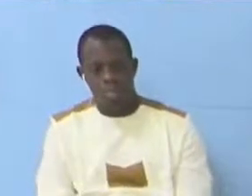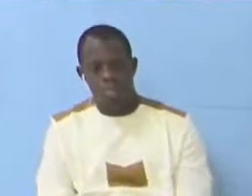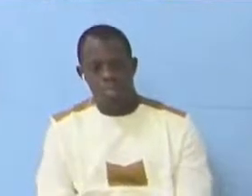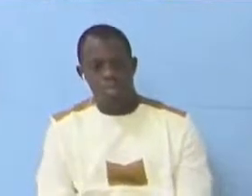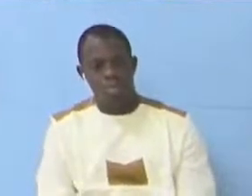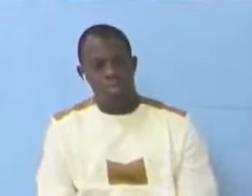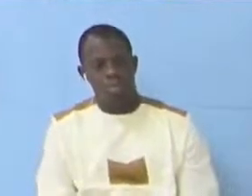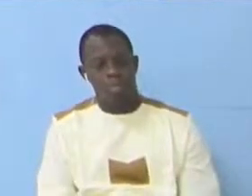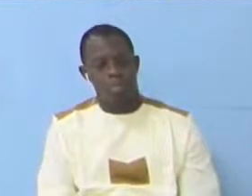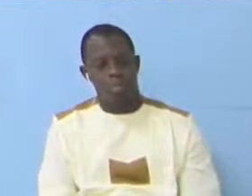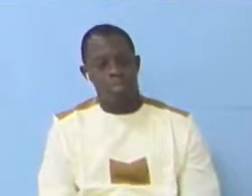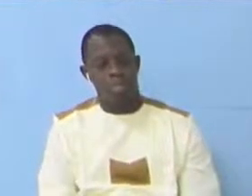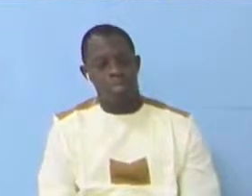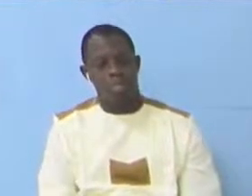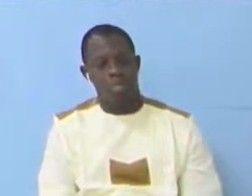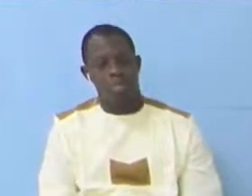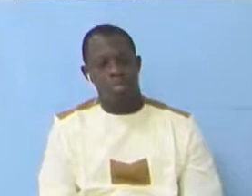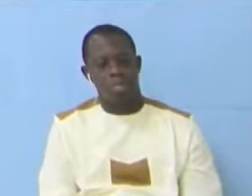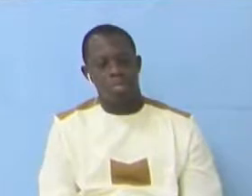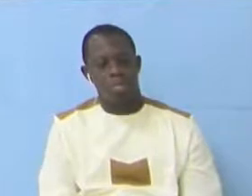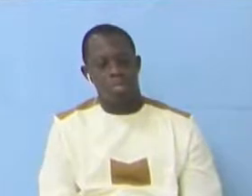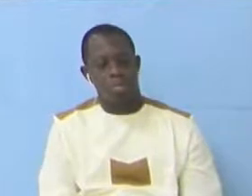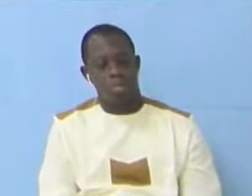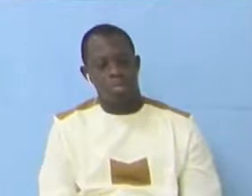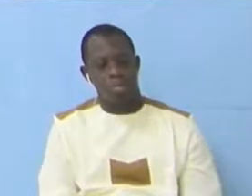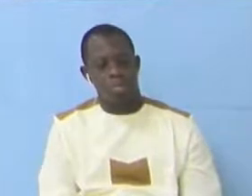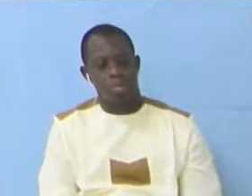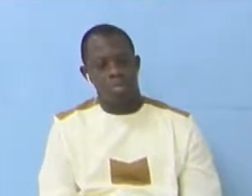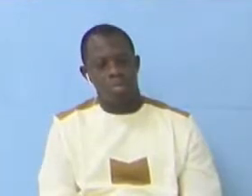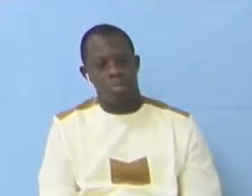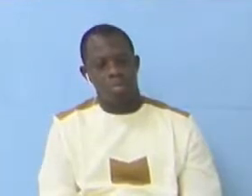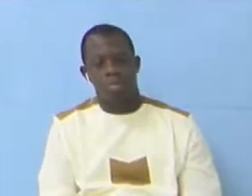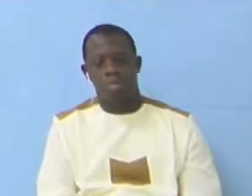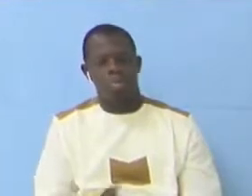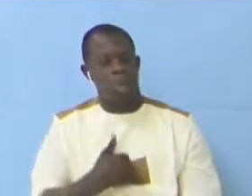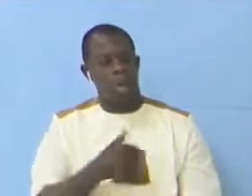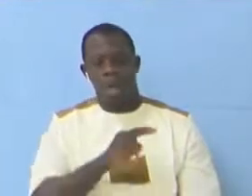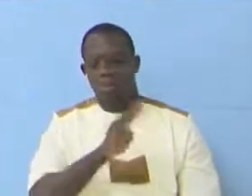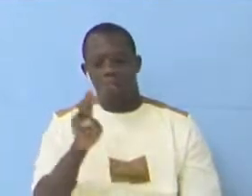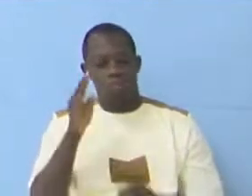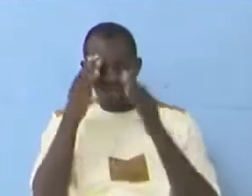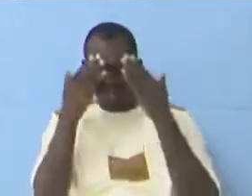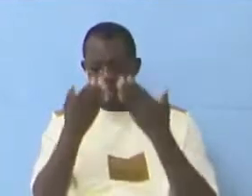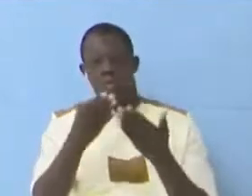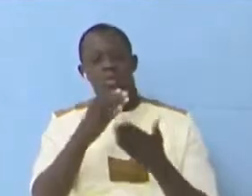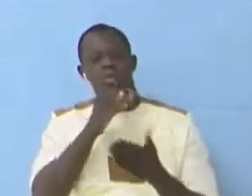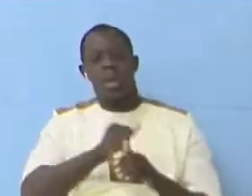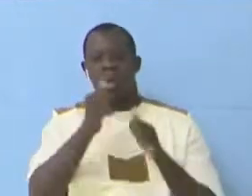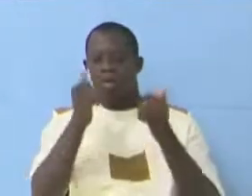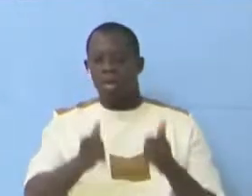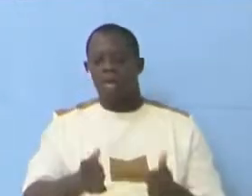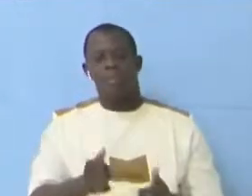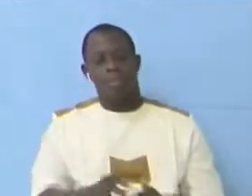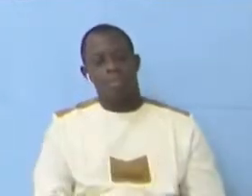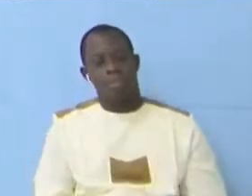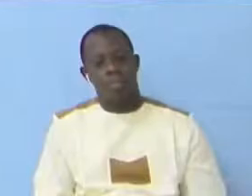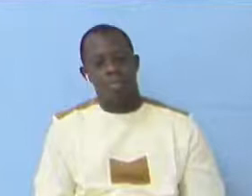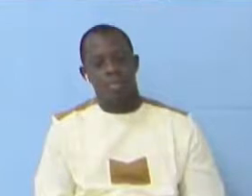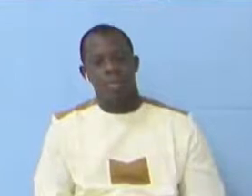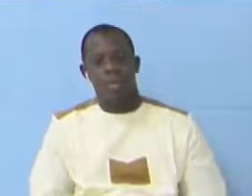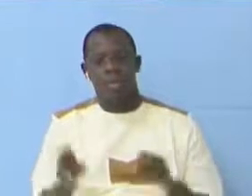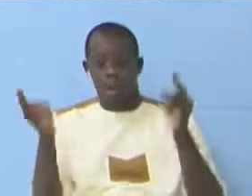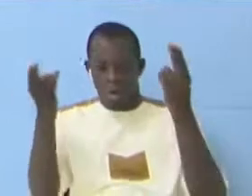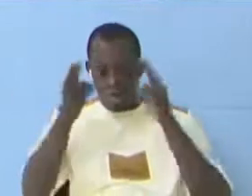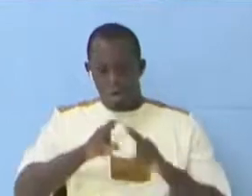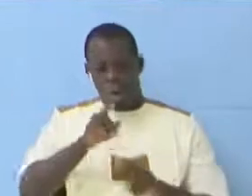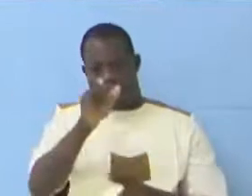rey boobu nga xam ne moom lañ rey seeni morom. I wouldn't know, Chairman. Dugg mun a xam loolu de, Chairman. Council, you have